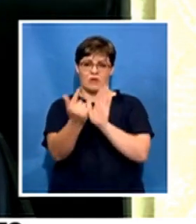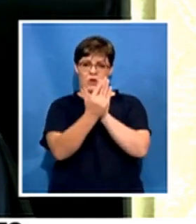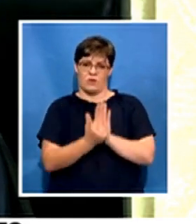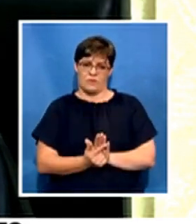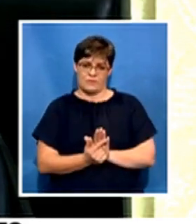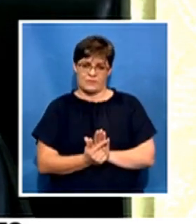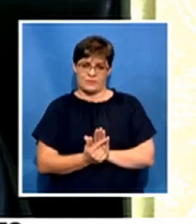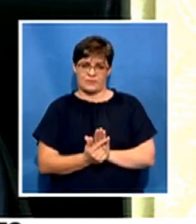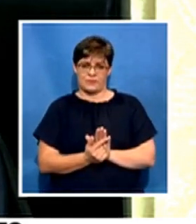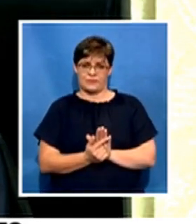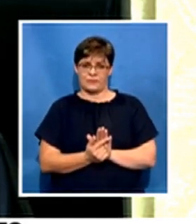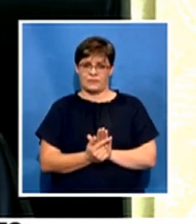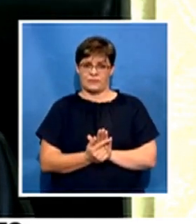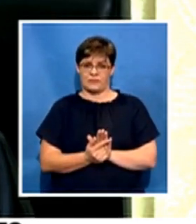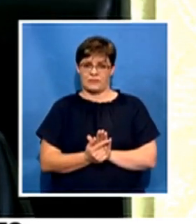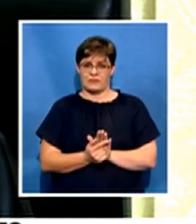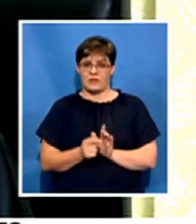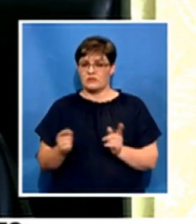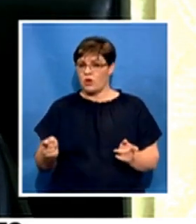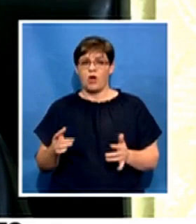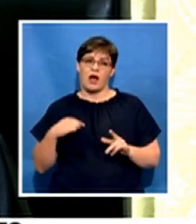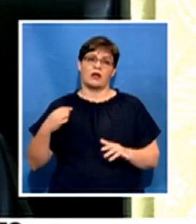virtue. Thank you very much, Comrade Caesar.